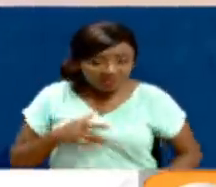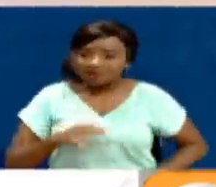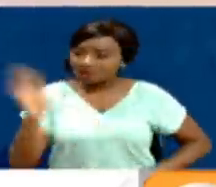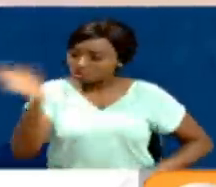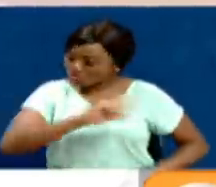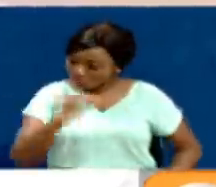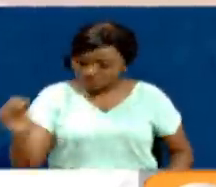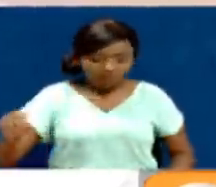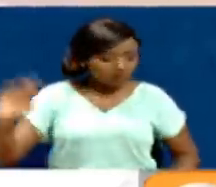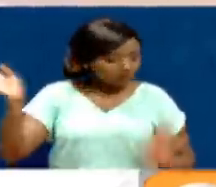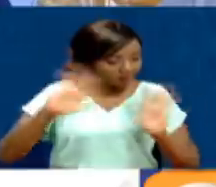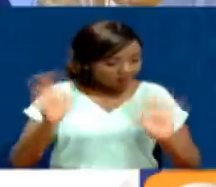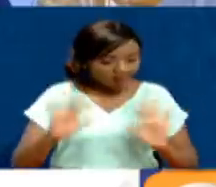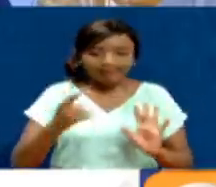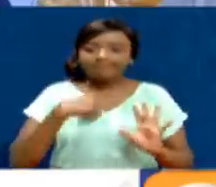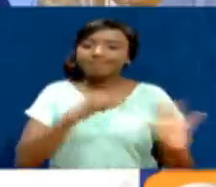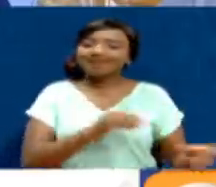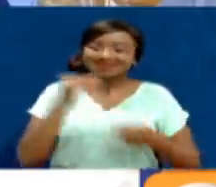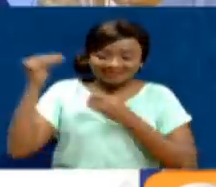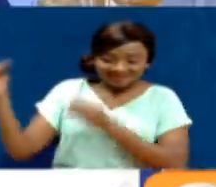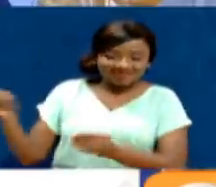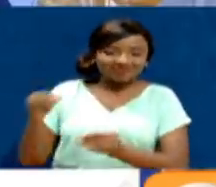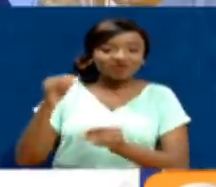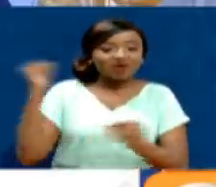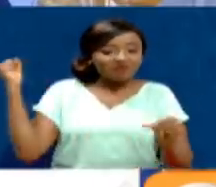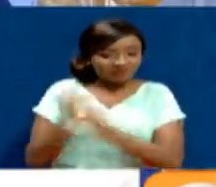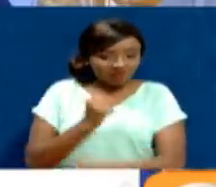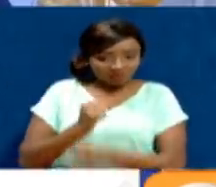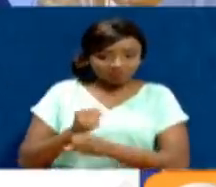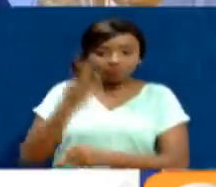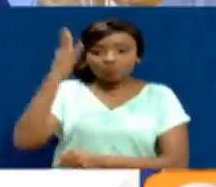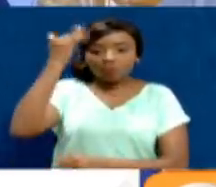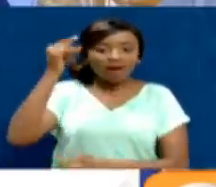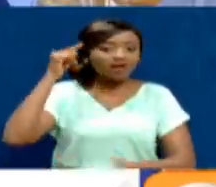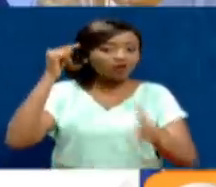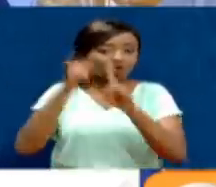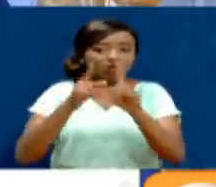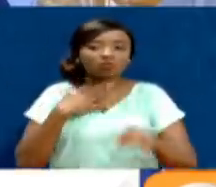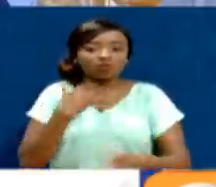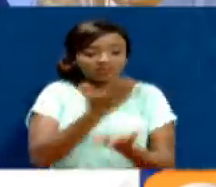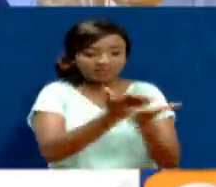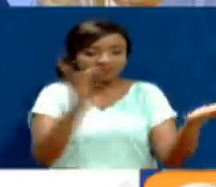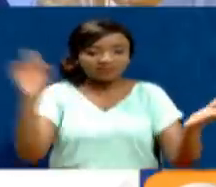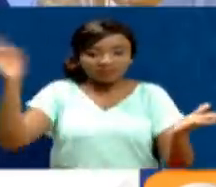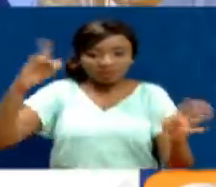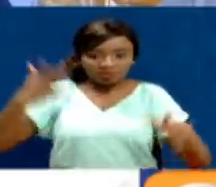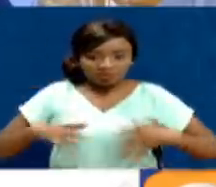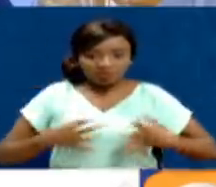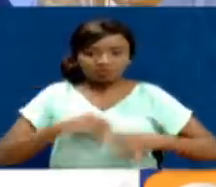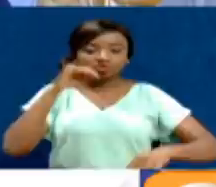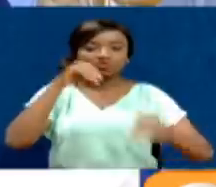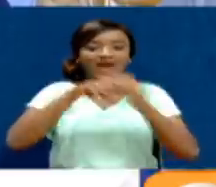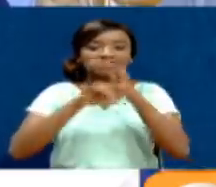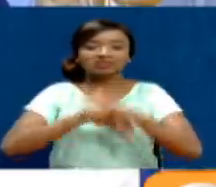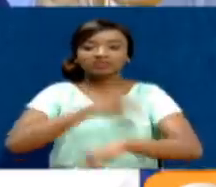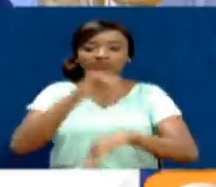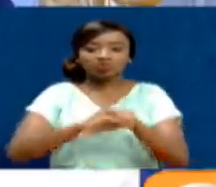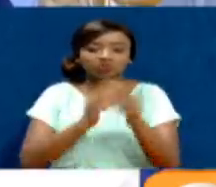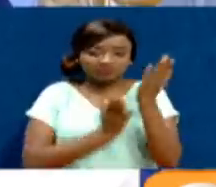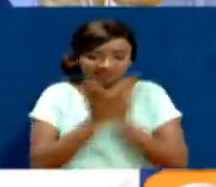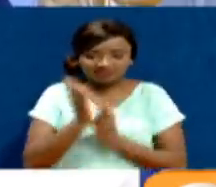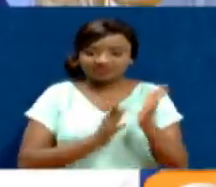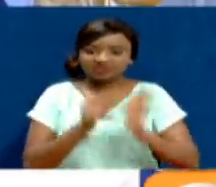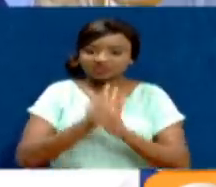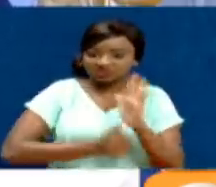I'm not regretting, Jeff. I donated my functions because I want Nairobians to get good services in terms of service delivery, opate